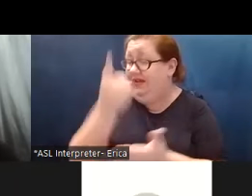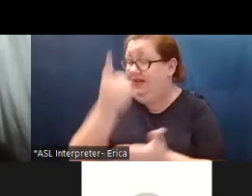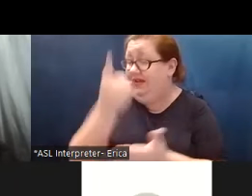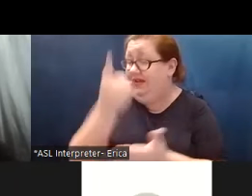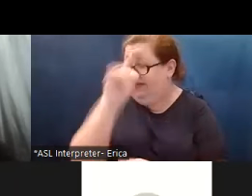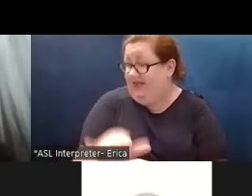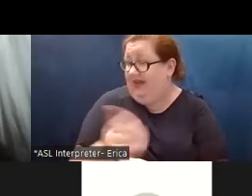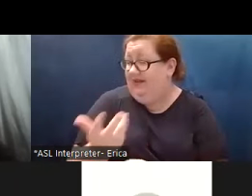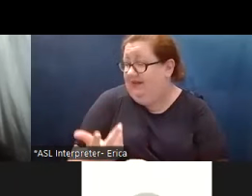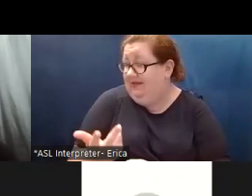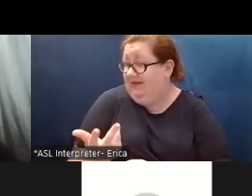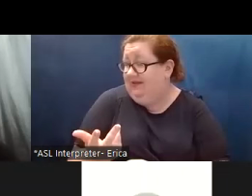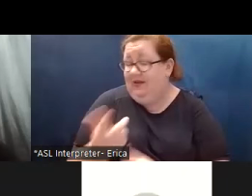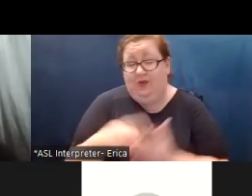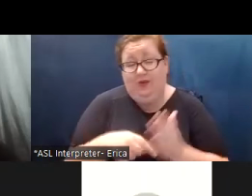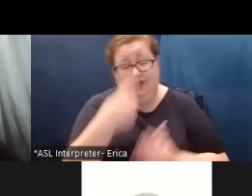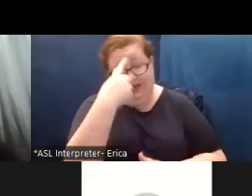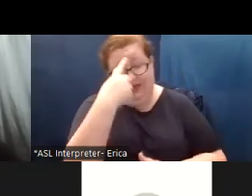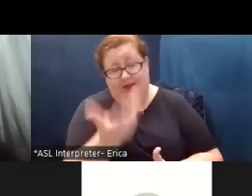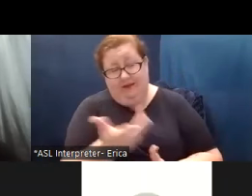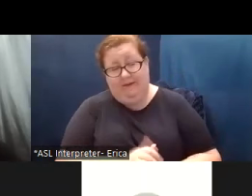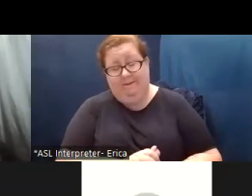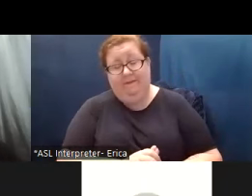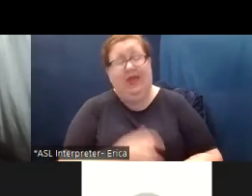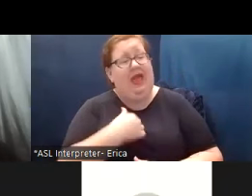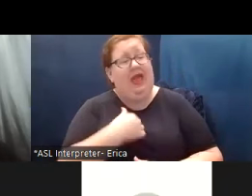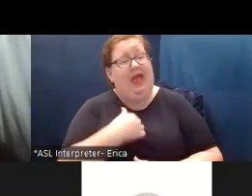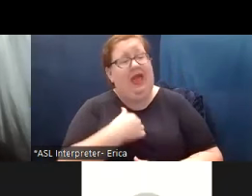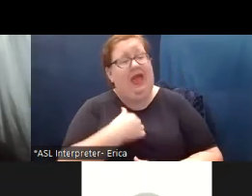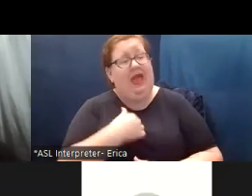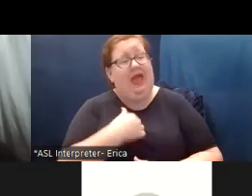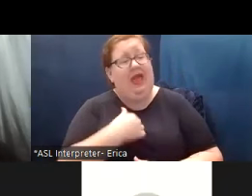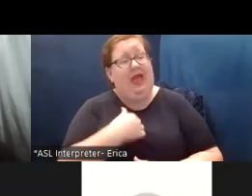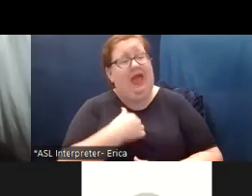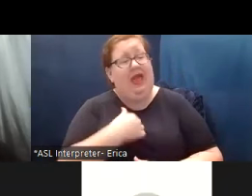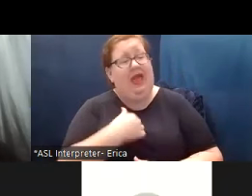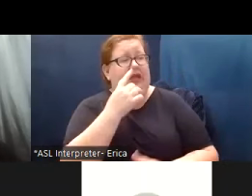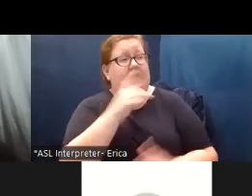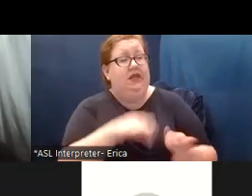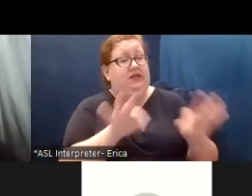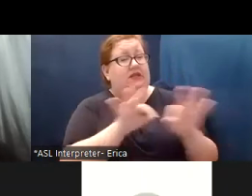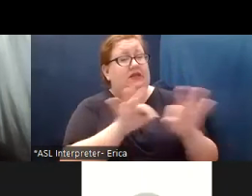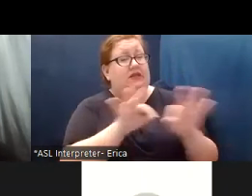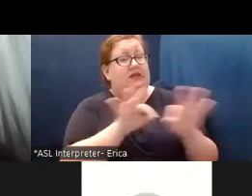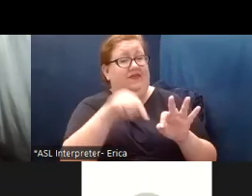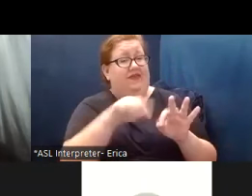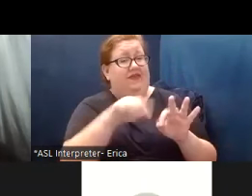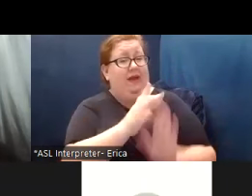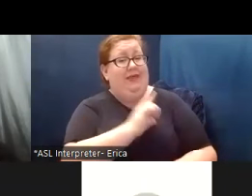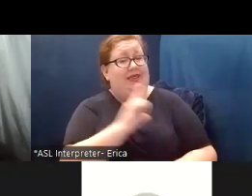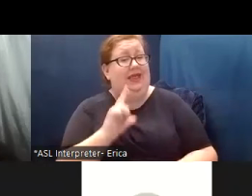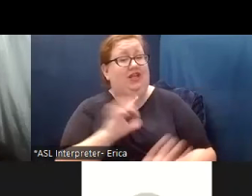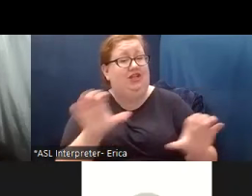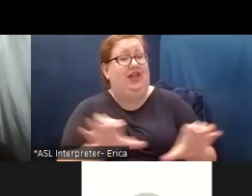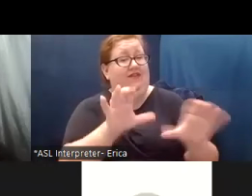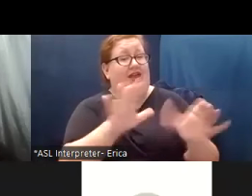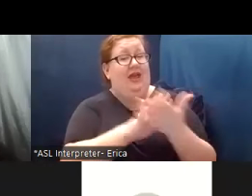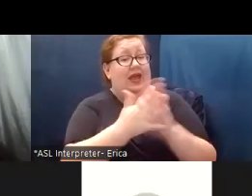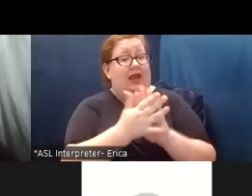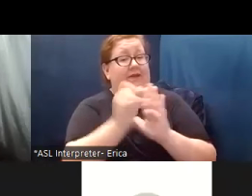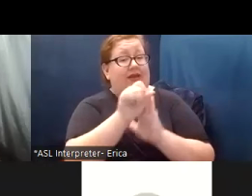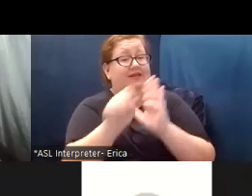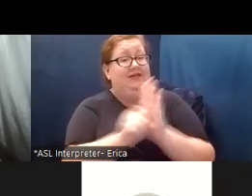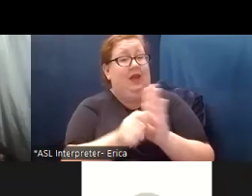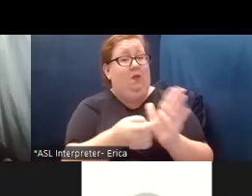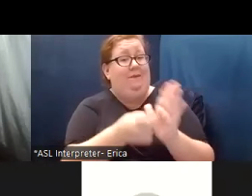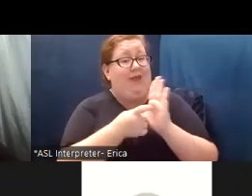do you think? I think it's essential that this become a legislative action, that it become a statewide